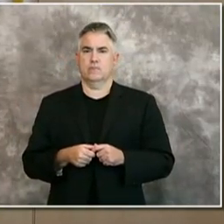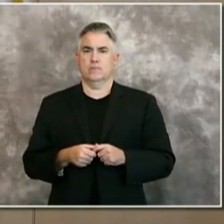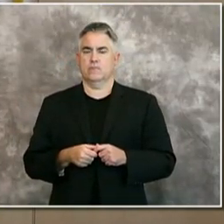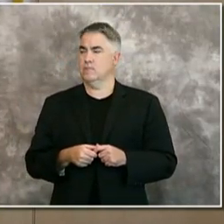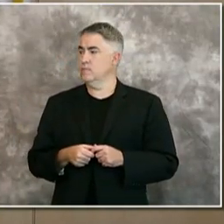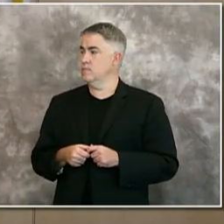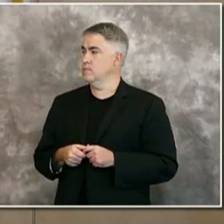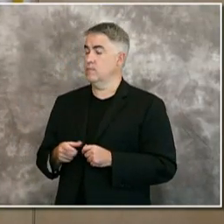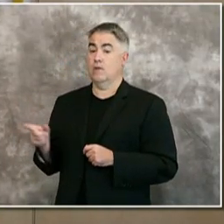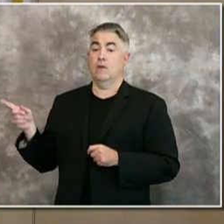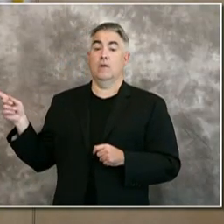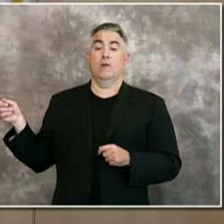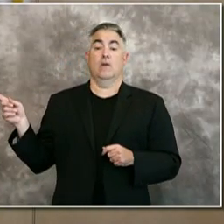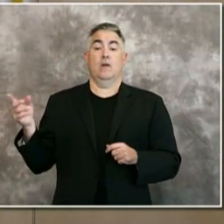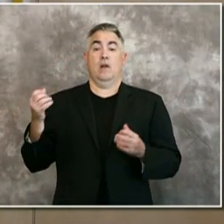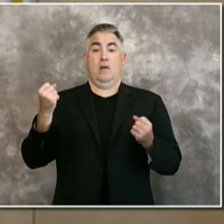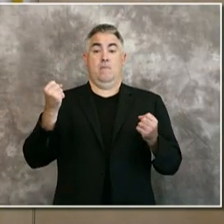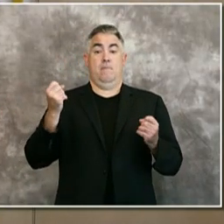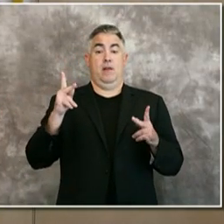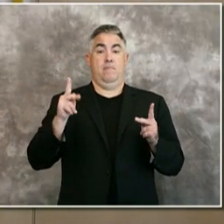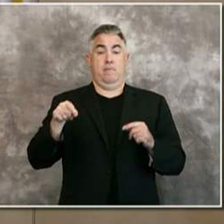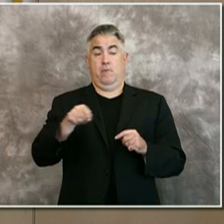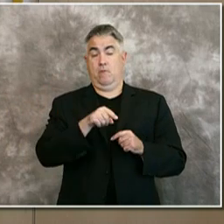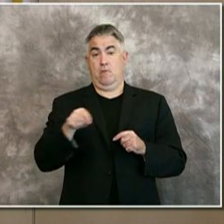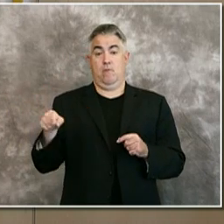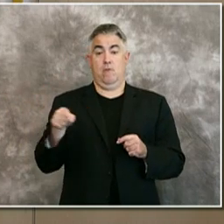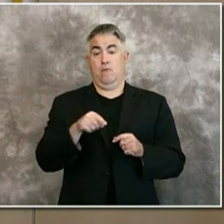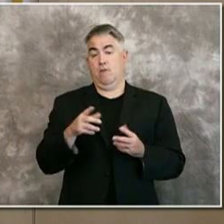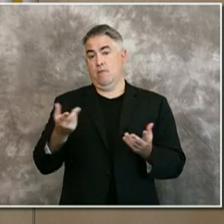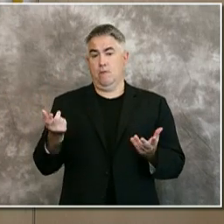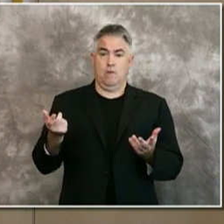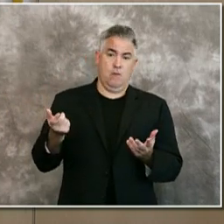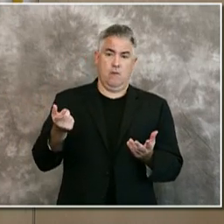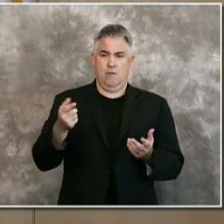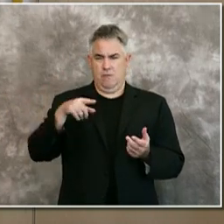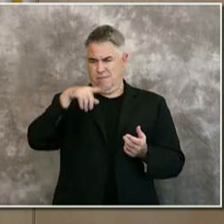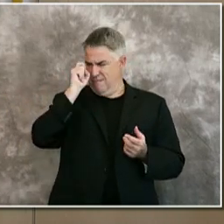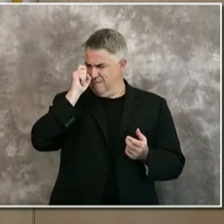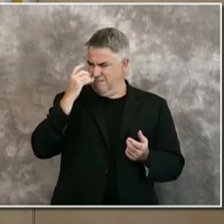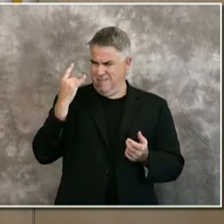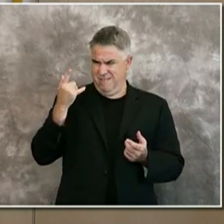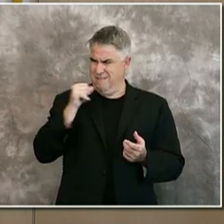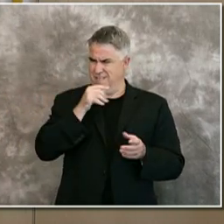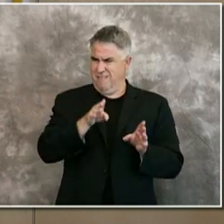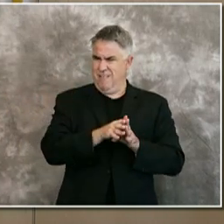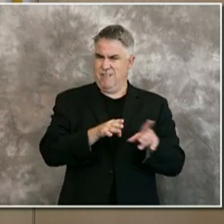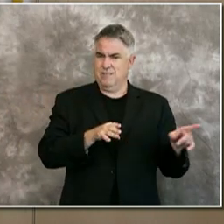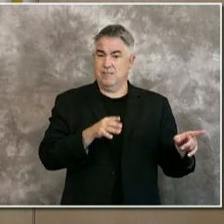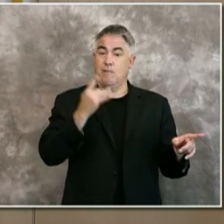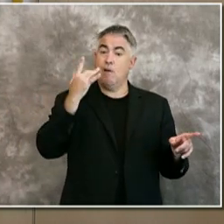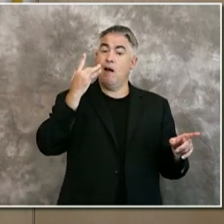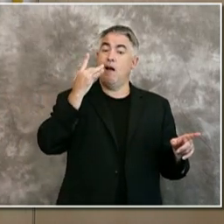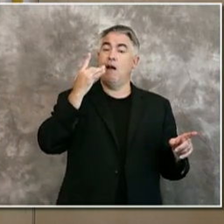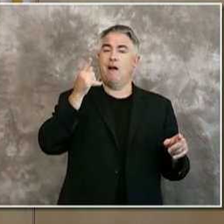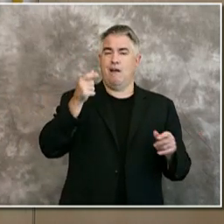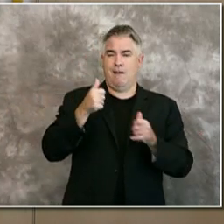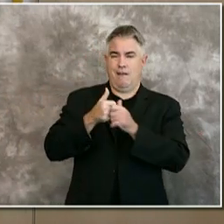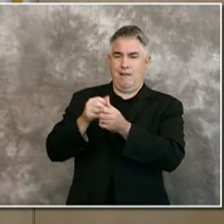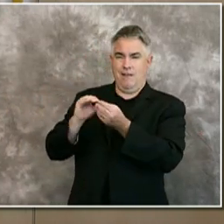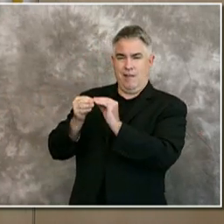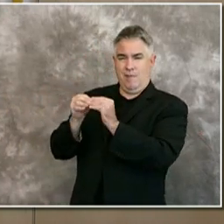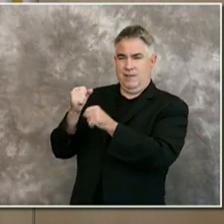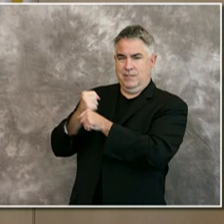I'm sure many people might be confounded by that, but we try to follow the data and have our decisions